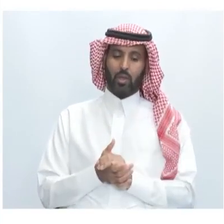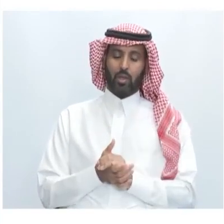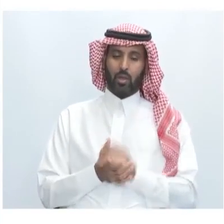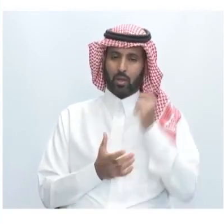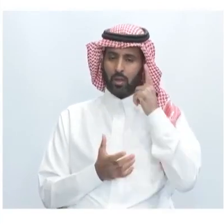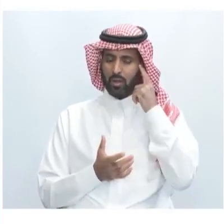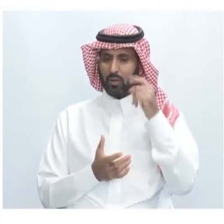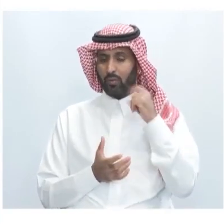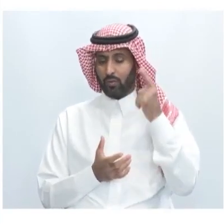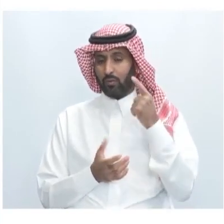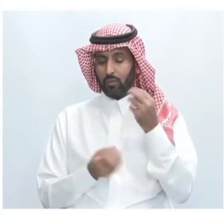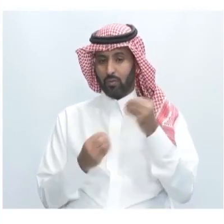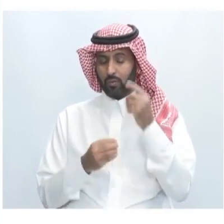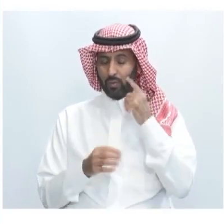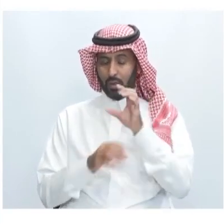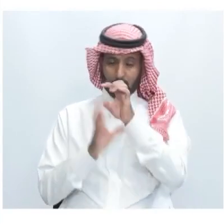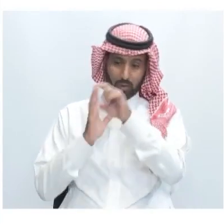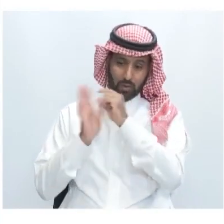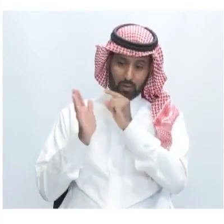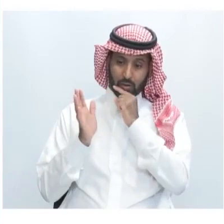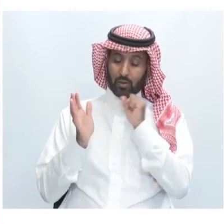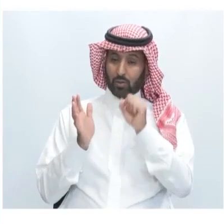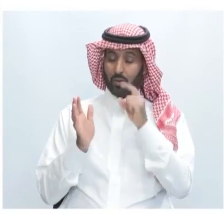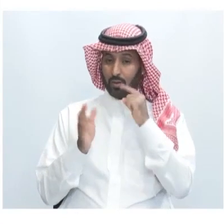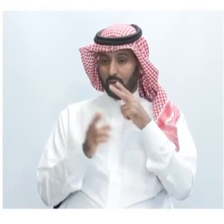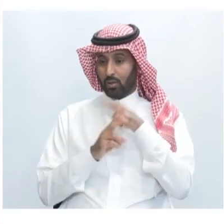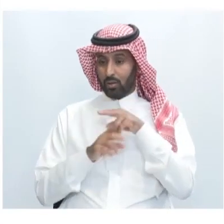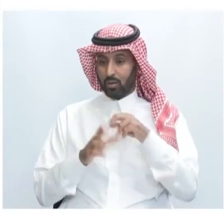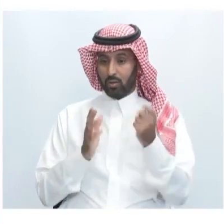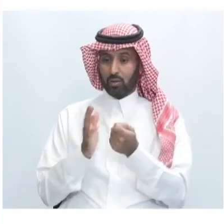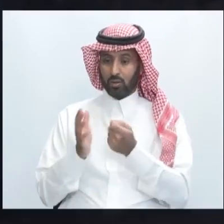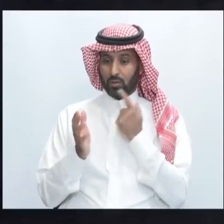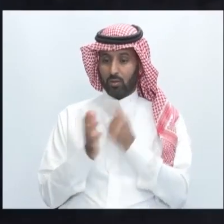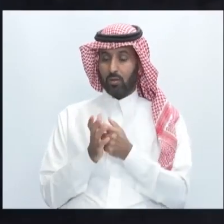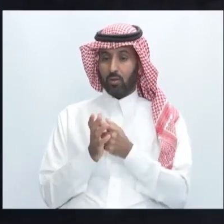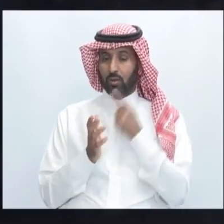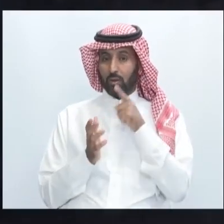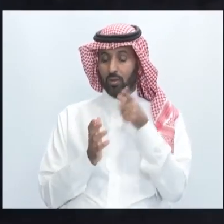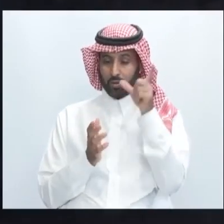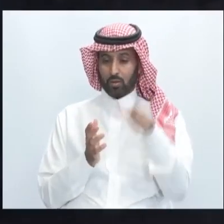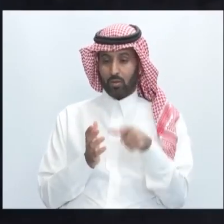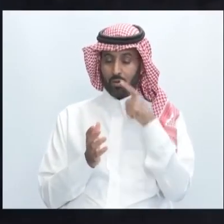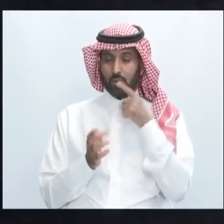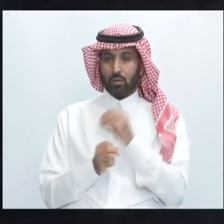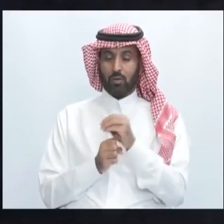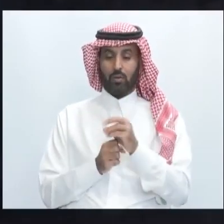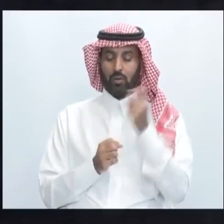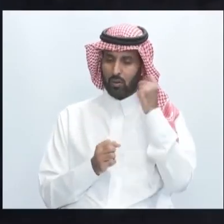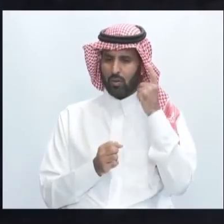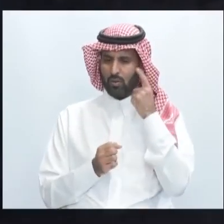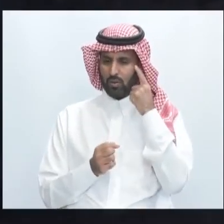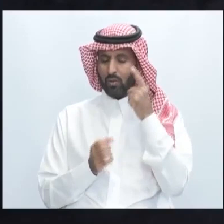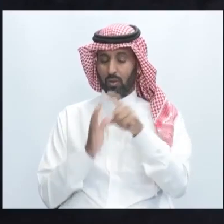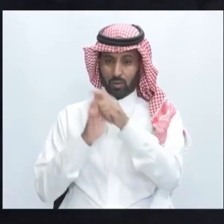Think of a little, think of a title for your narrative. When you write your personal narrative, try to think of